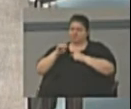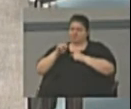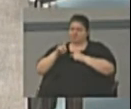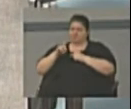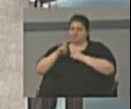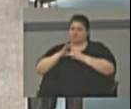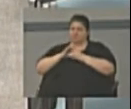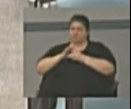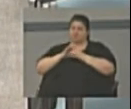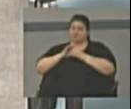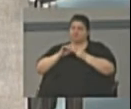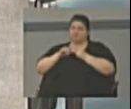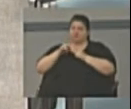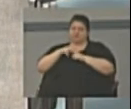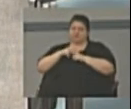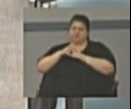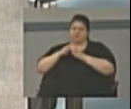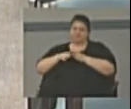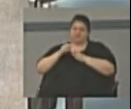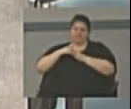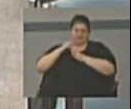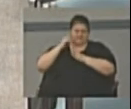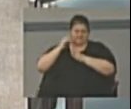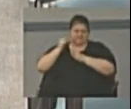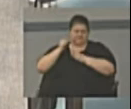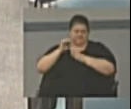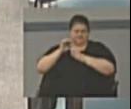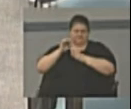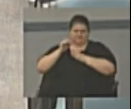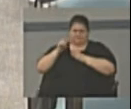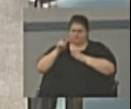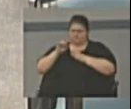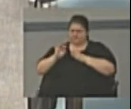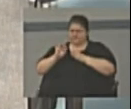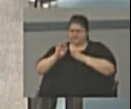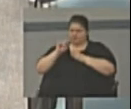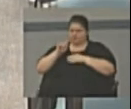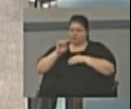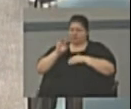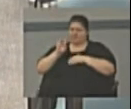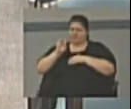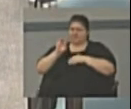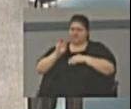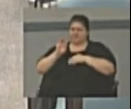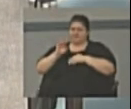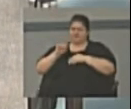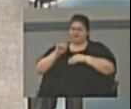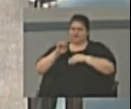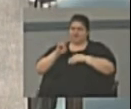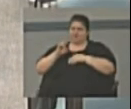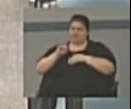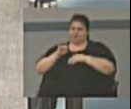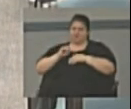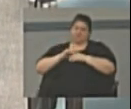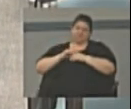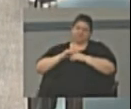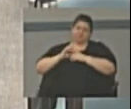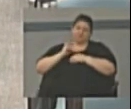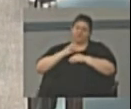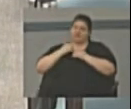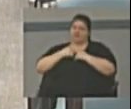a little more 19.89 acres, I believe it is, from the PI zone to the MXT zone. We